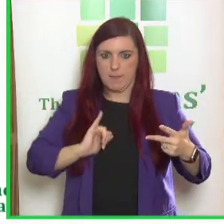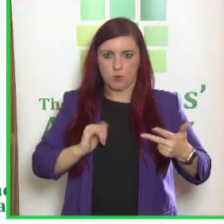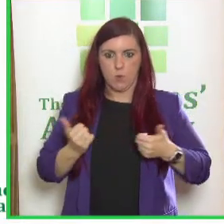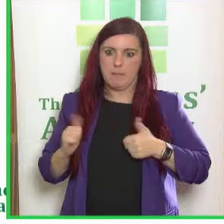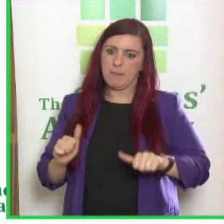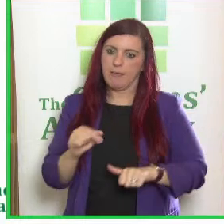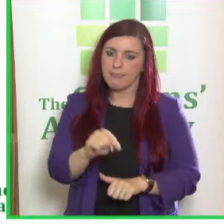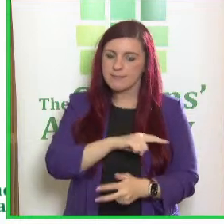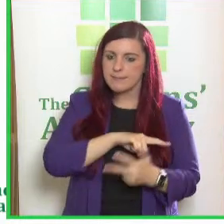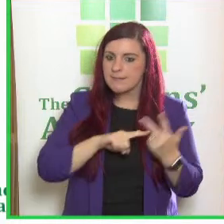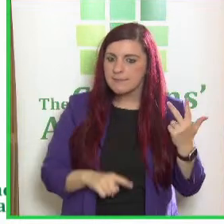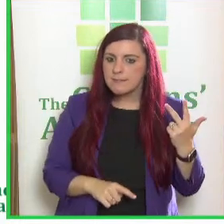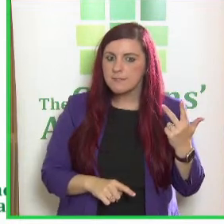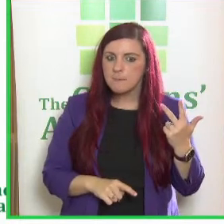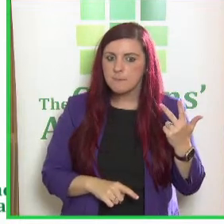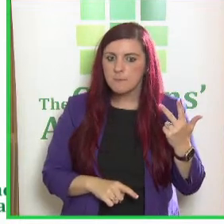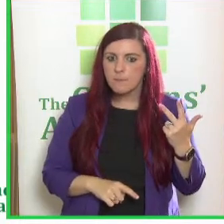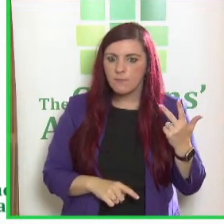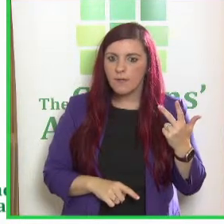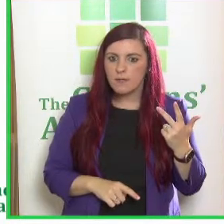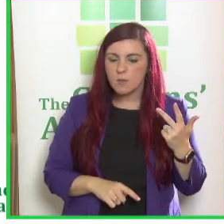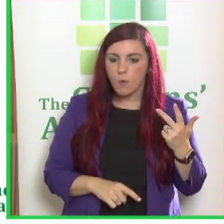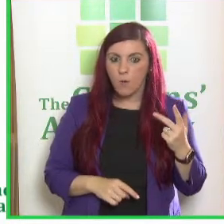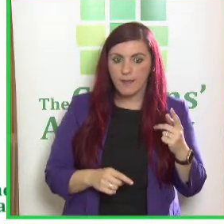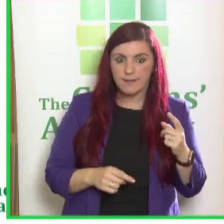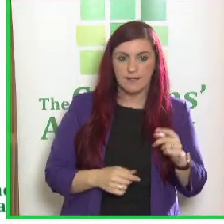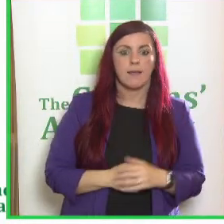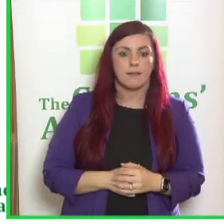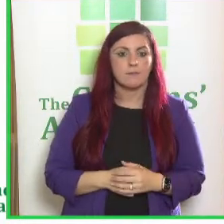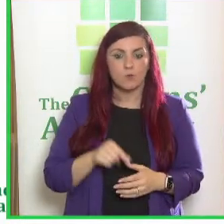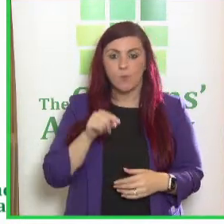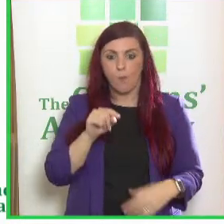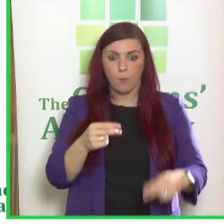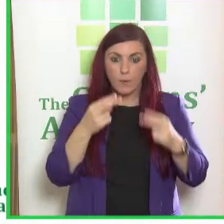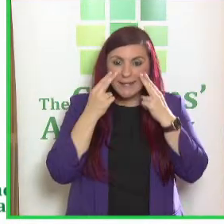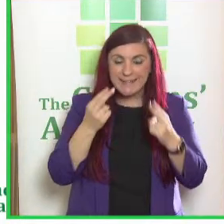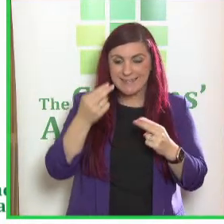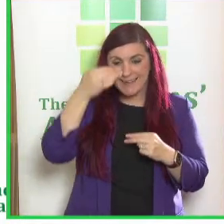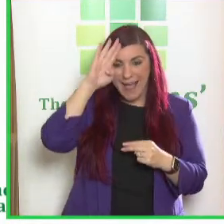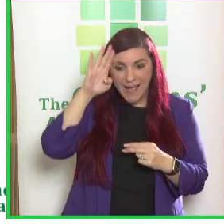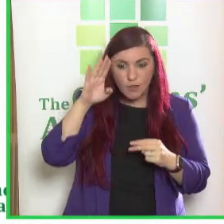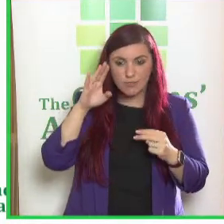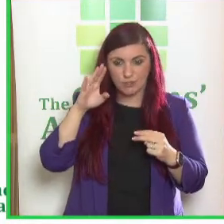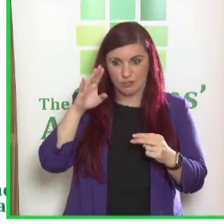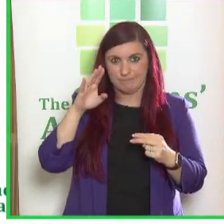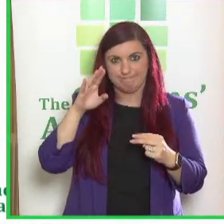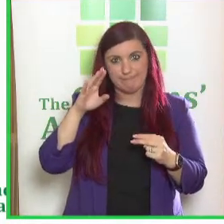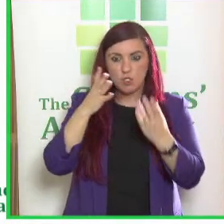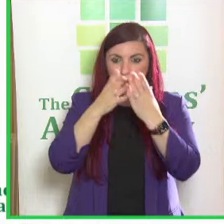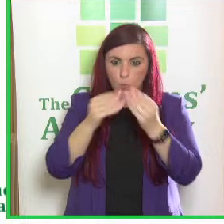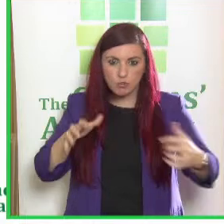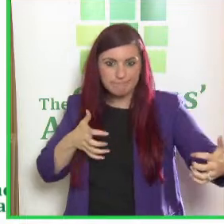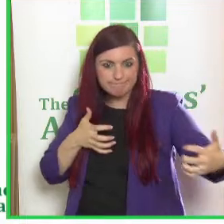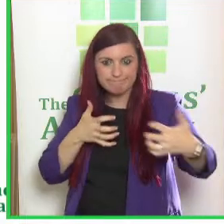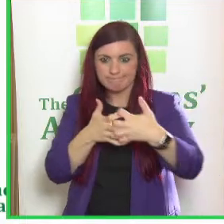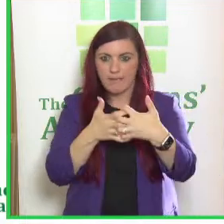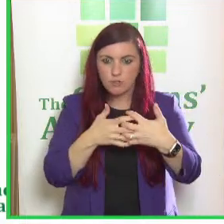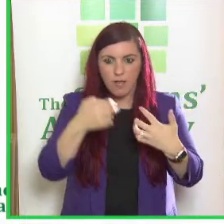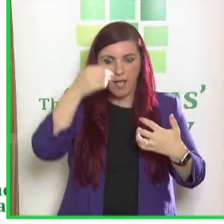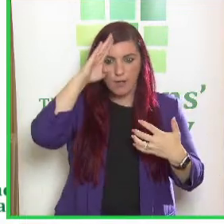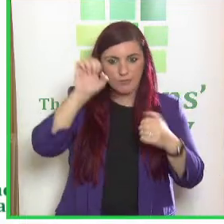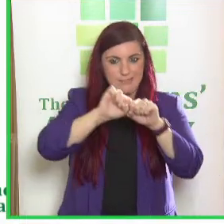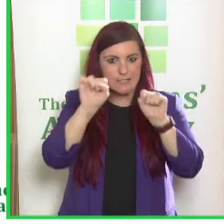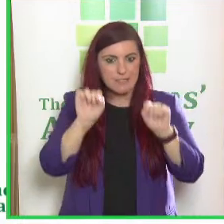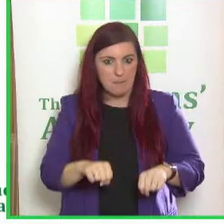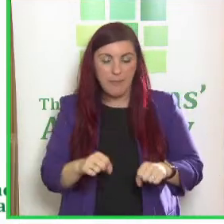conjunction with each other: diversion, dissuasion, and decriminalisation. We need an Irish solution, as the Chair said, and that requires further legal scrutiny to